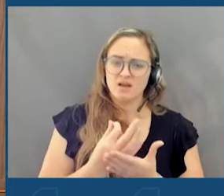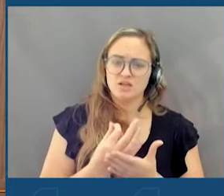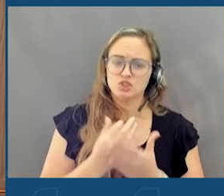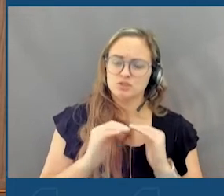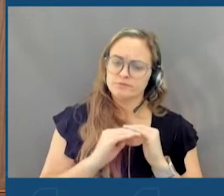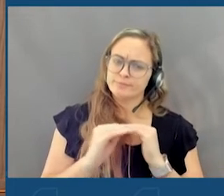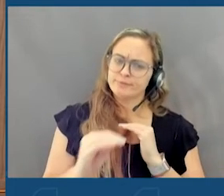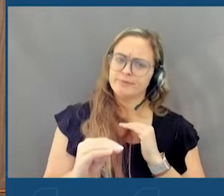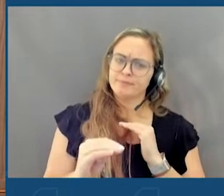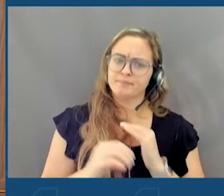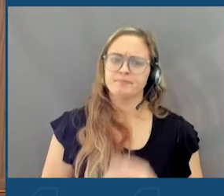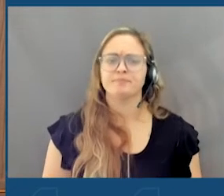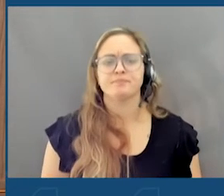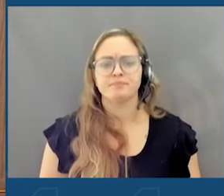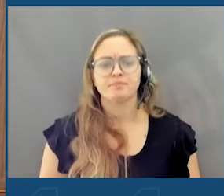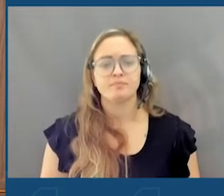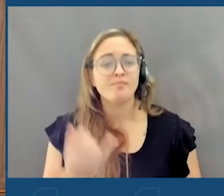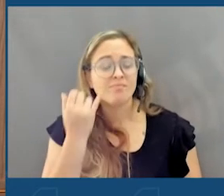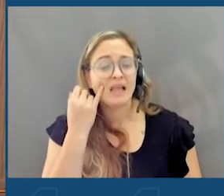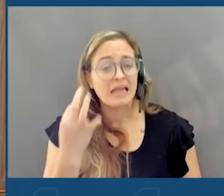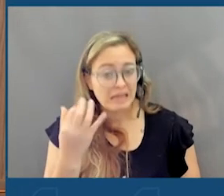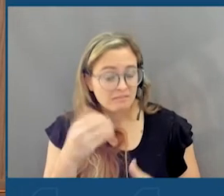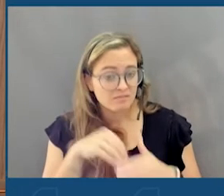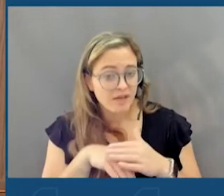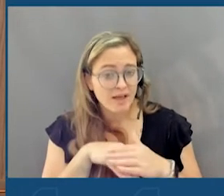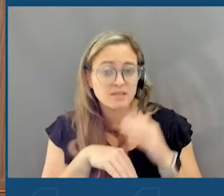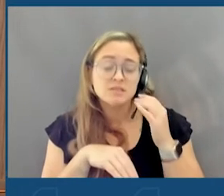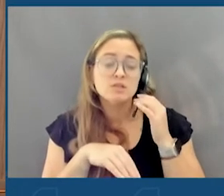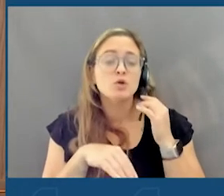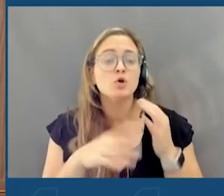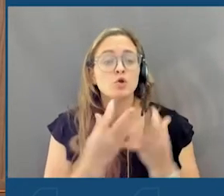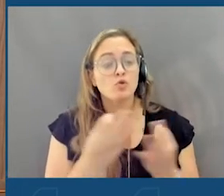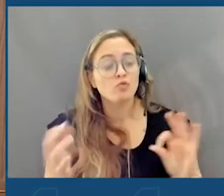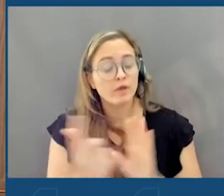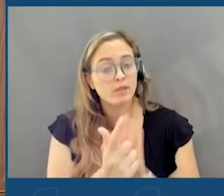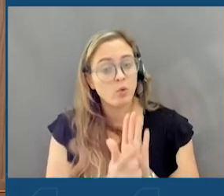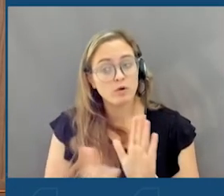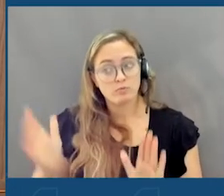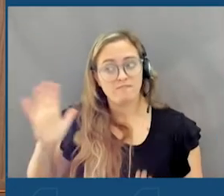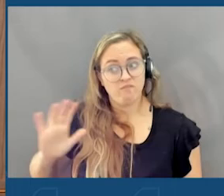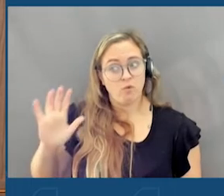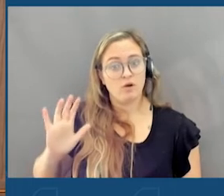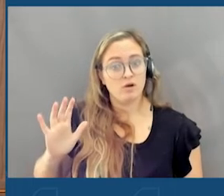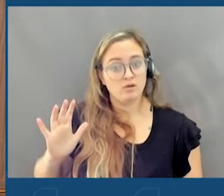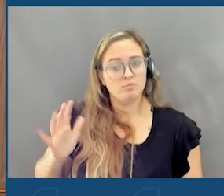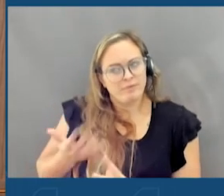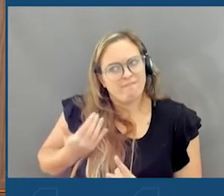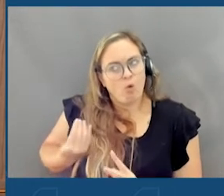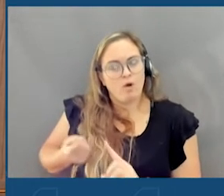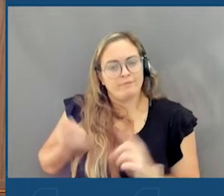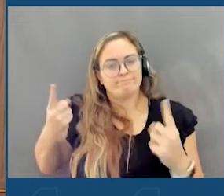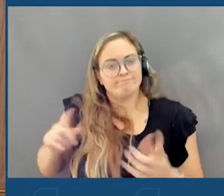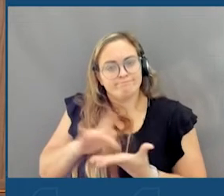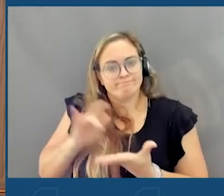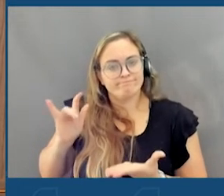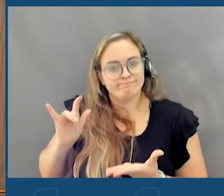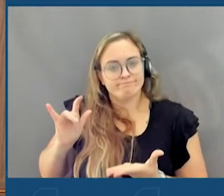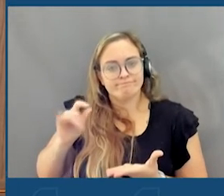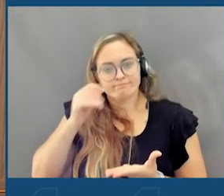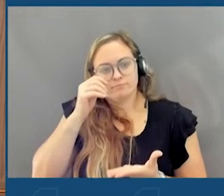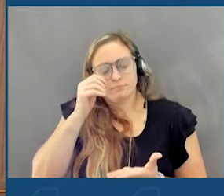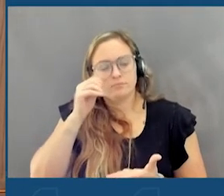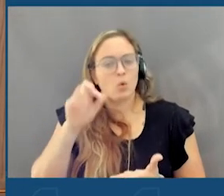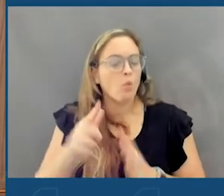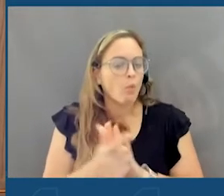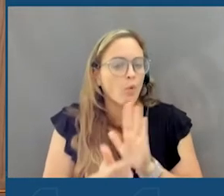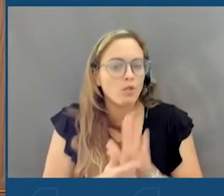stability. If we had access to free lawyers before we got scammed, or the laws had